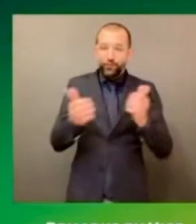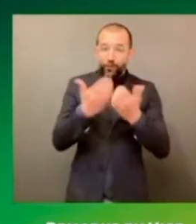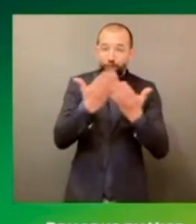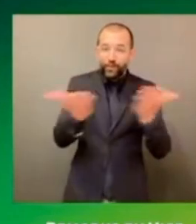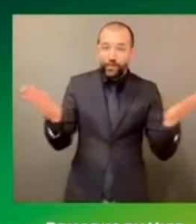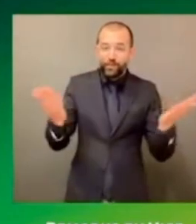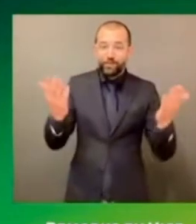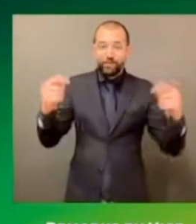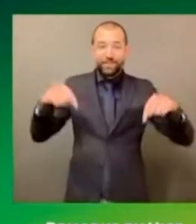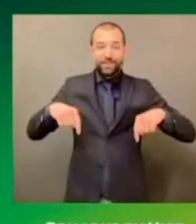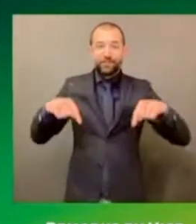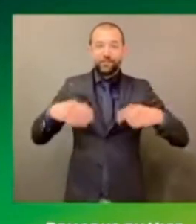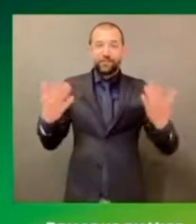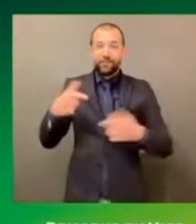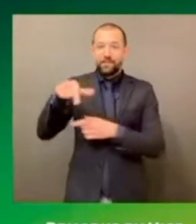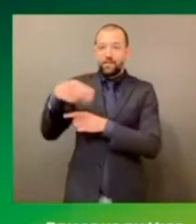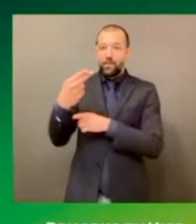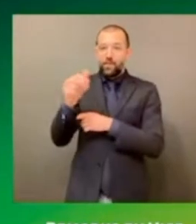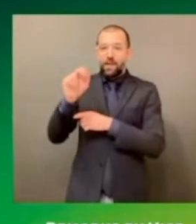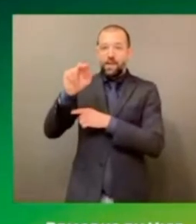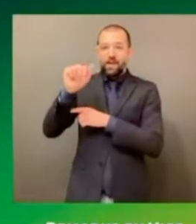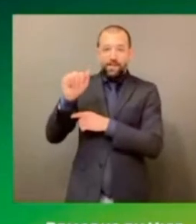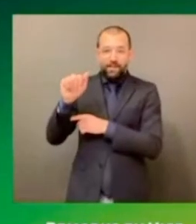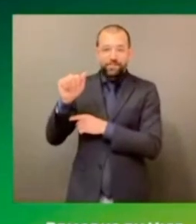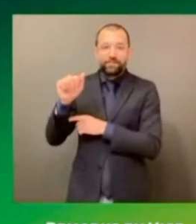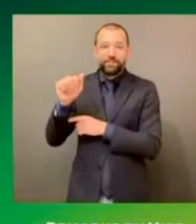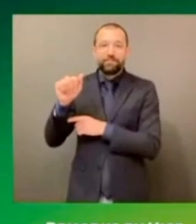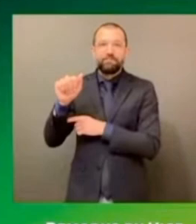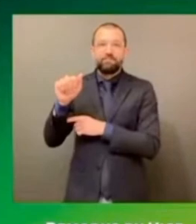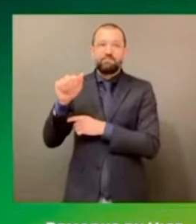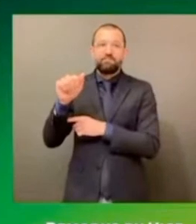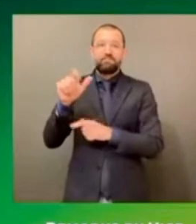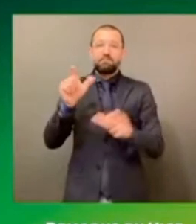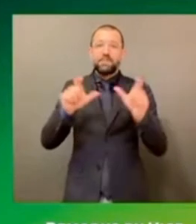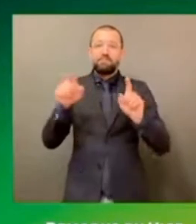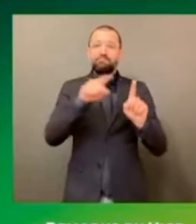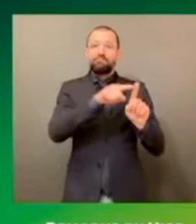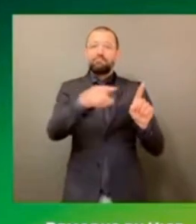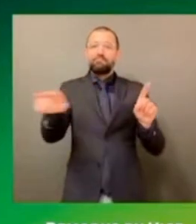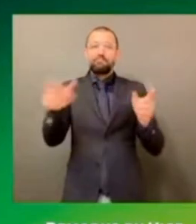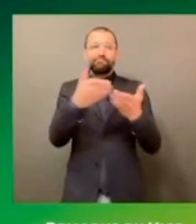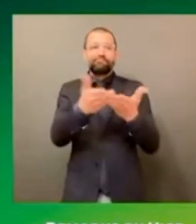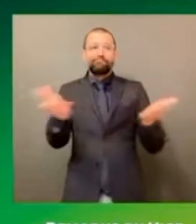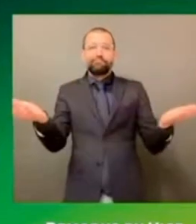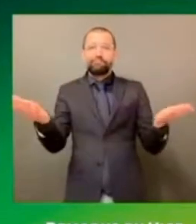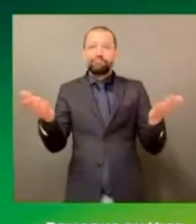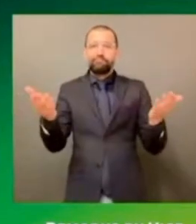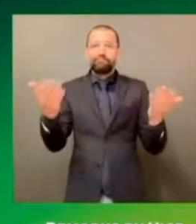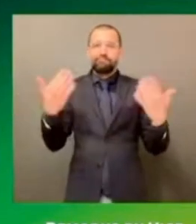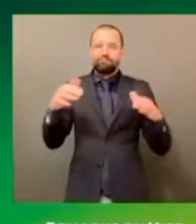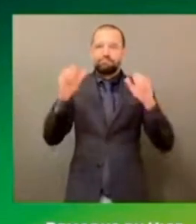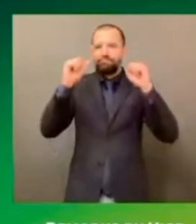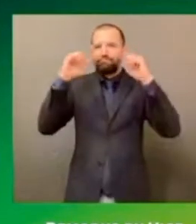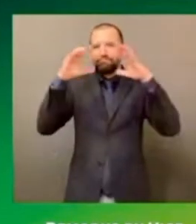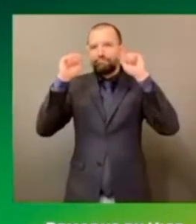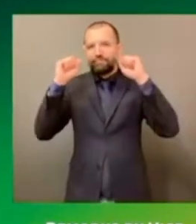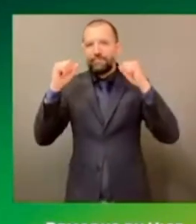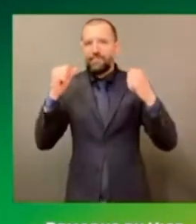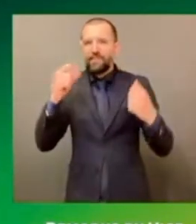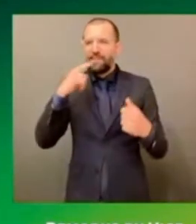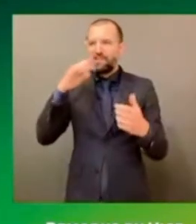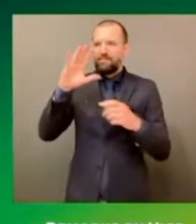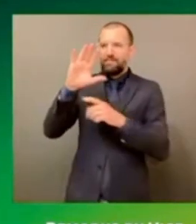Ghana and to the people of this incredible continent, to the people of